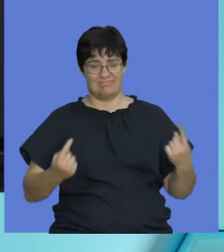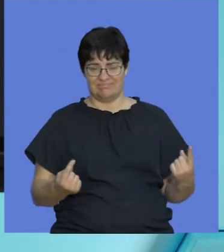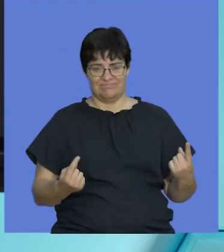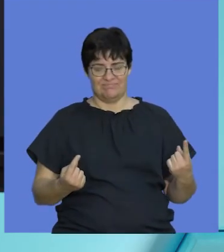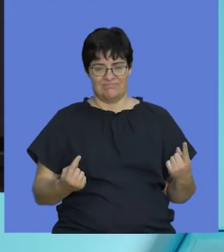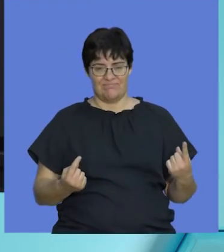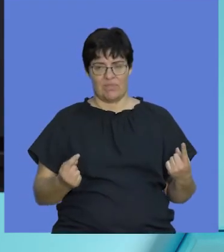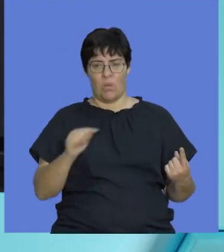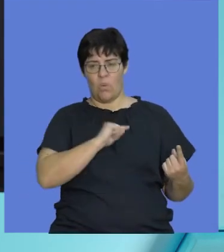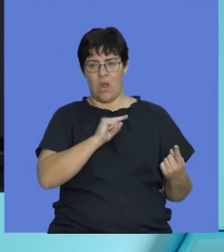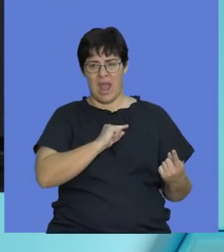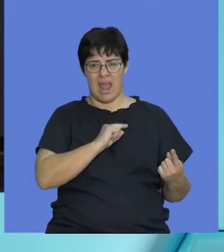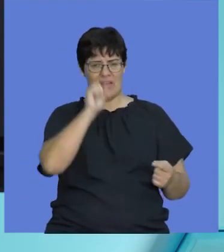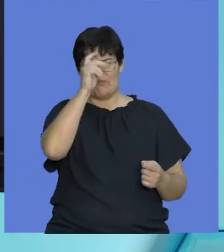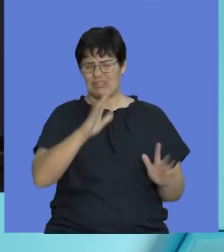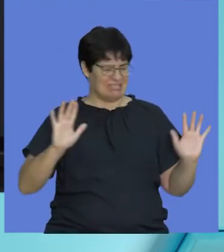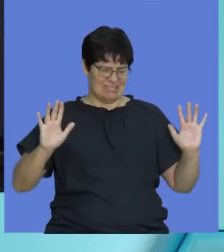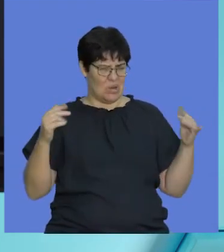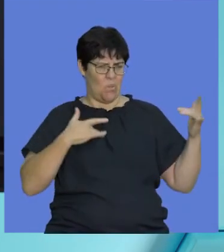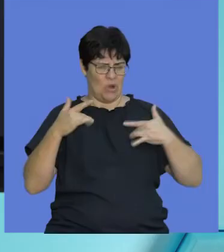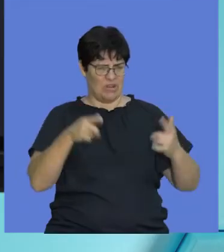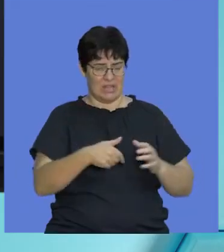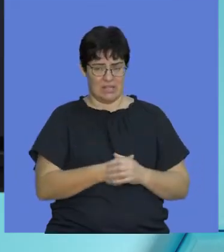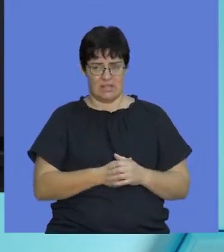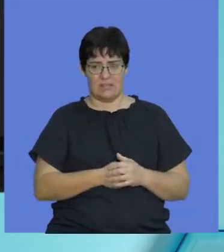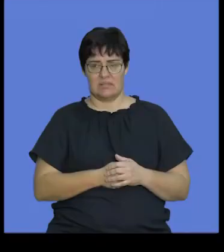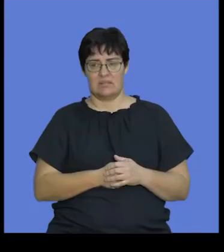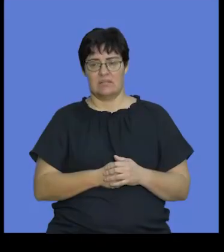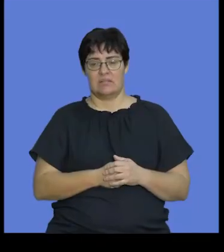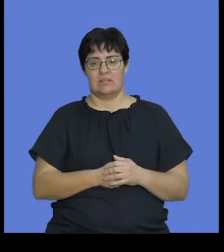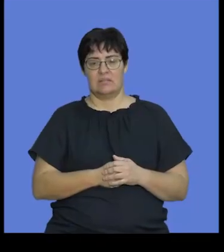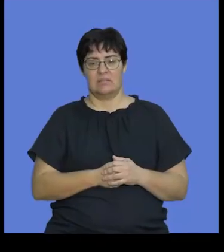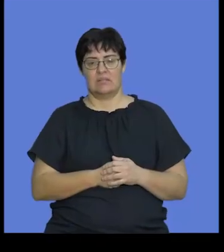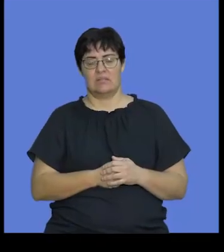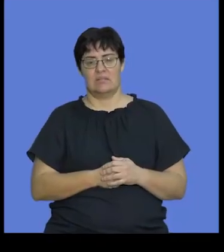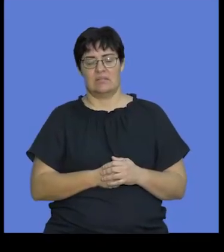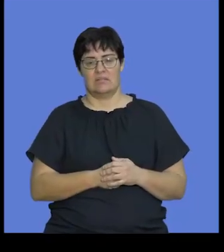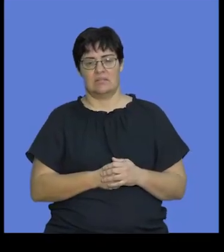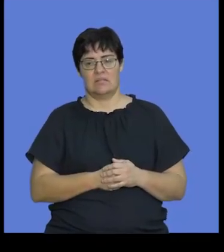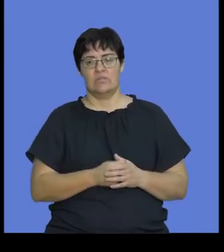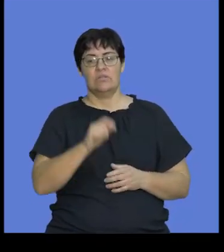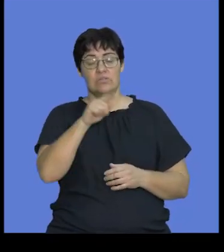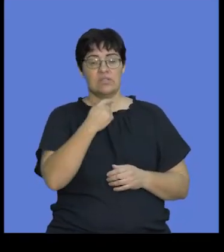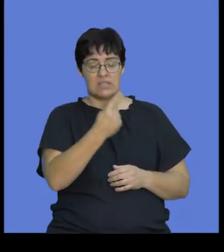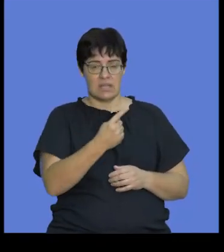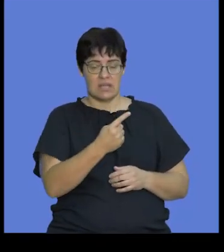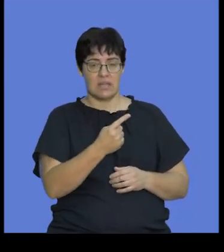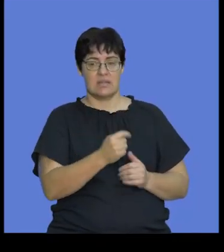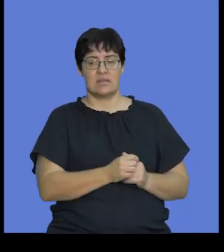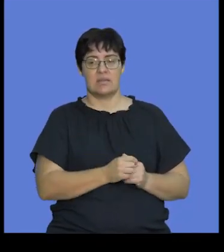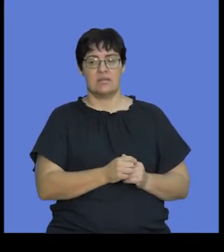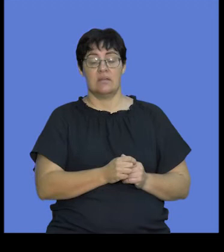out what the factor is, because it's going to be a fraction, we're not going to worry about that, okay? Mass increased, and then we should really